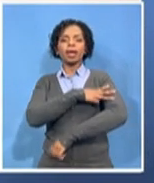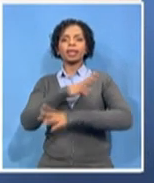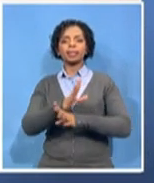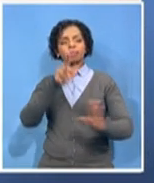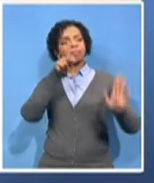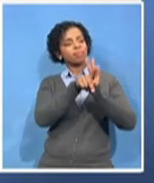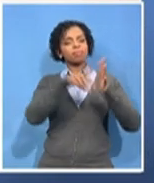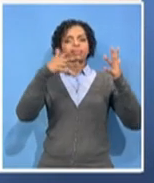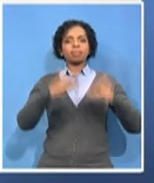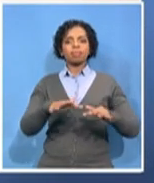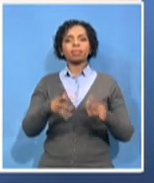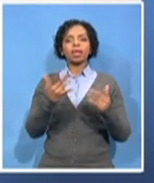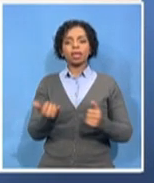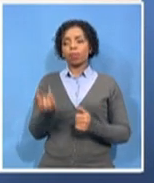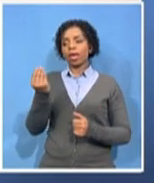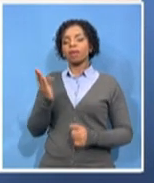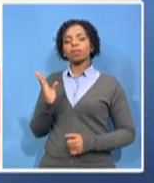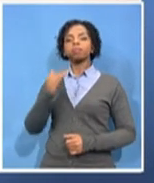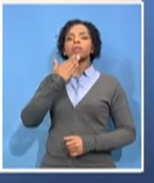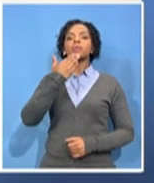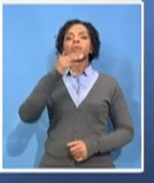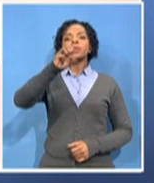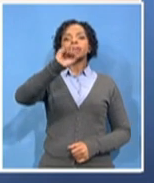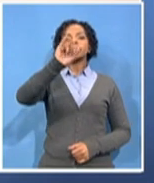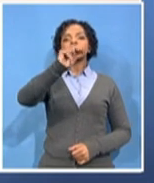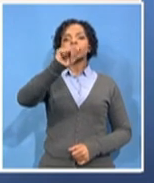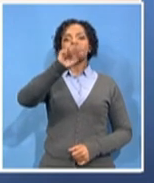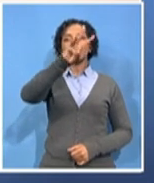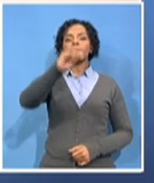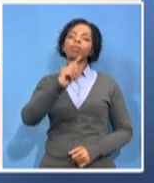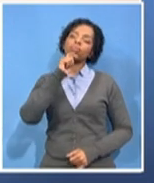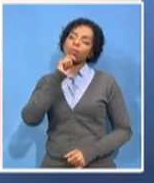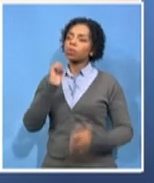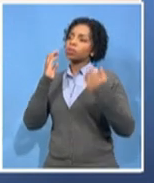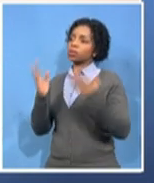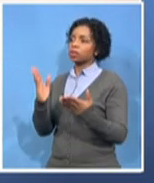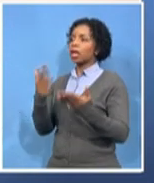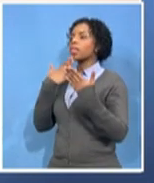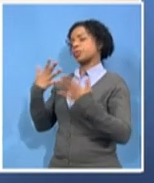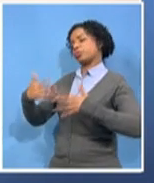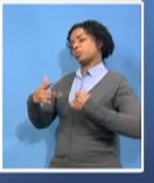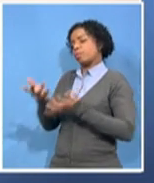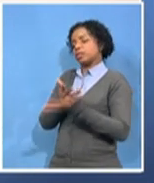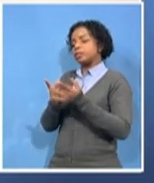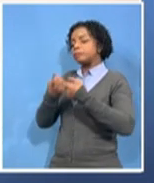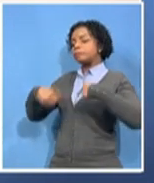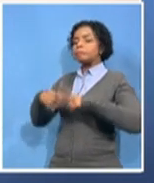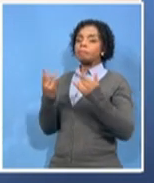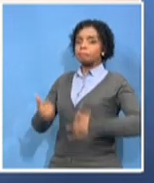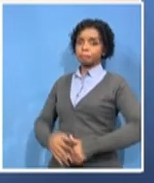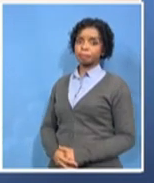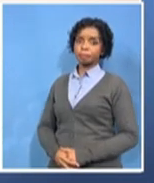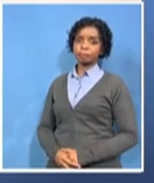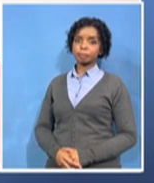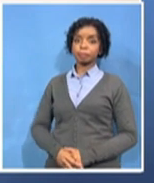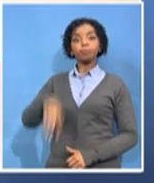very good morning, and thank you so much for making the time to speak to us today. Hi, and greetings to your viewers.